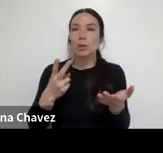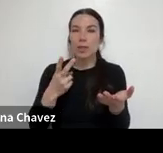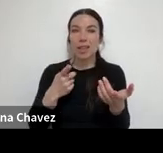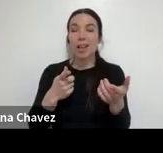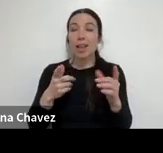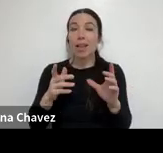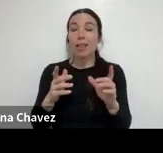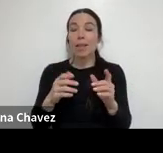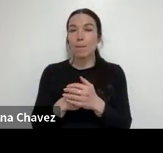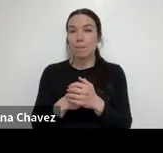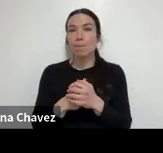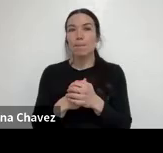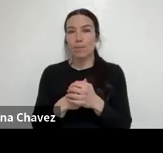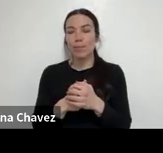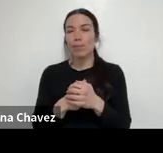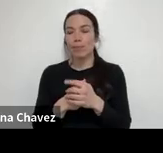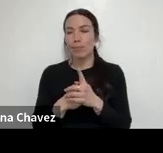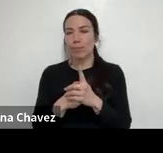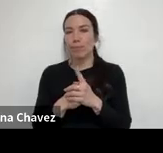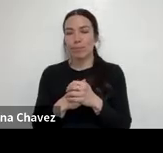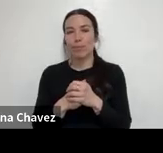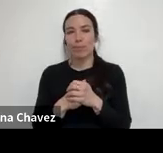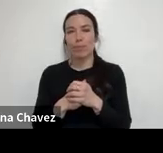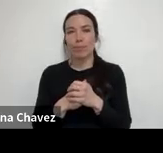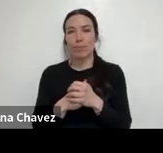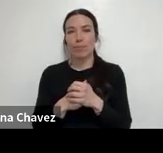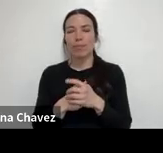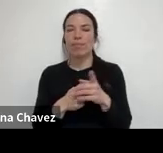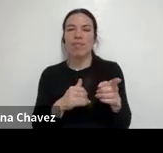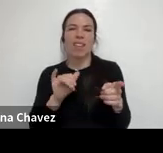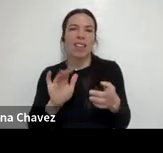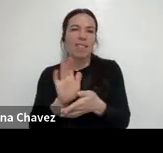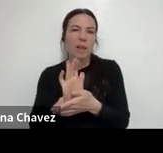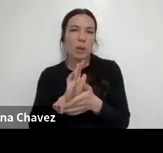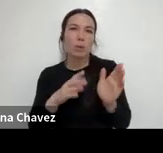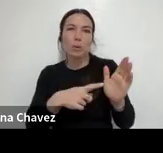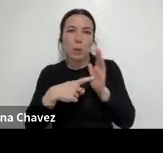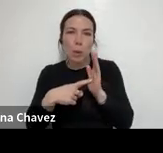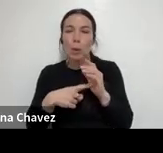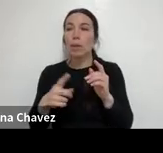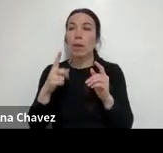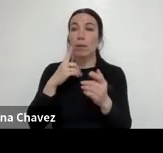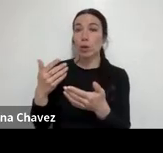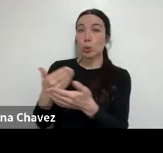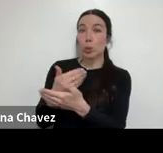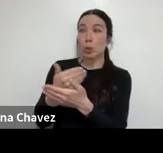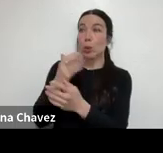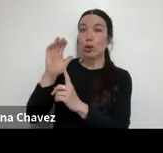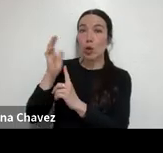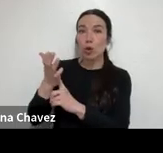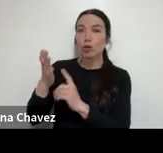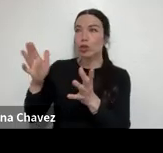course is the program is very much about immersing all of our students in a new culture, and